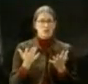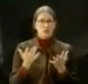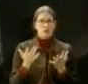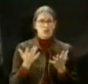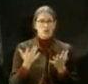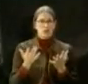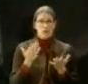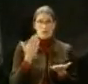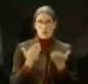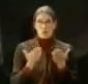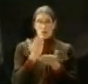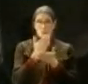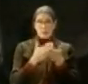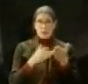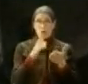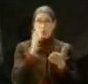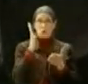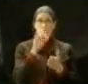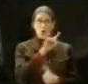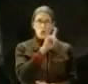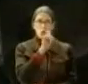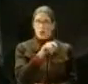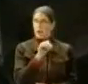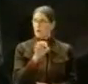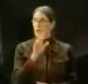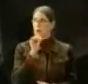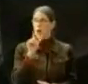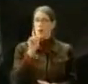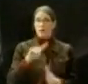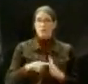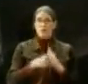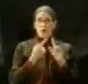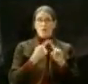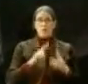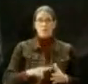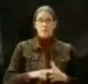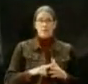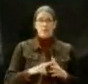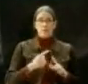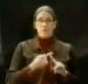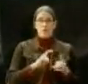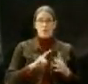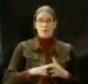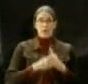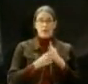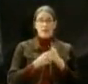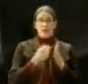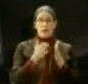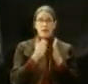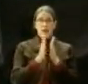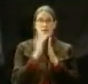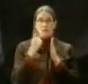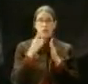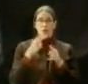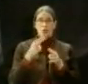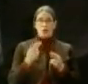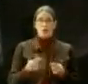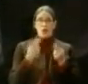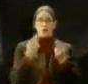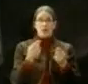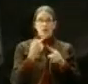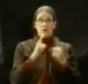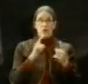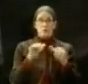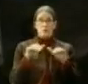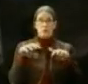there may be some that would question whether or not we have to start over from the beginning and take nominations from the floor. I would like to have you respond to